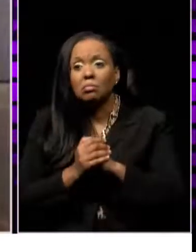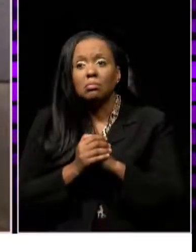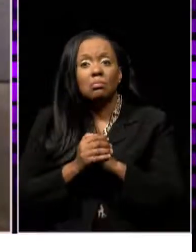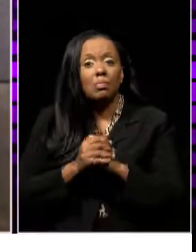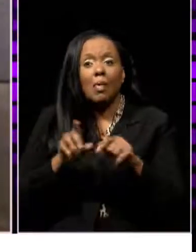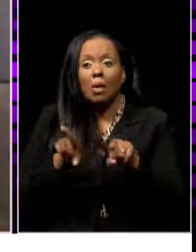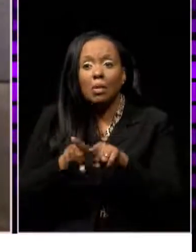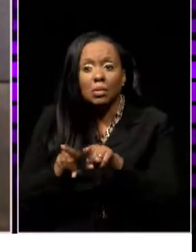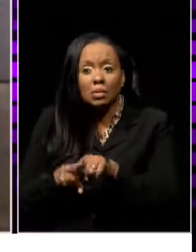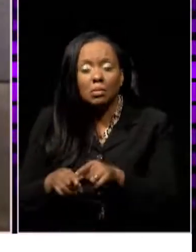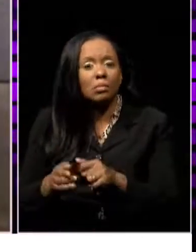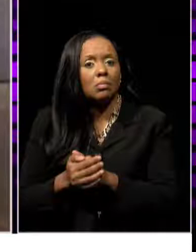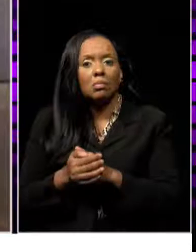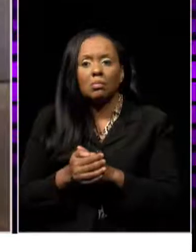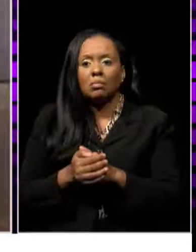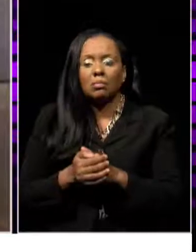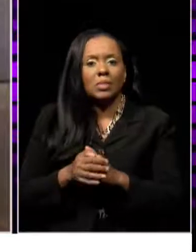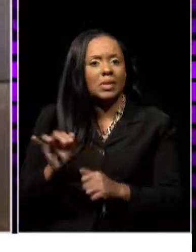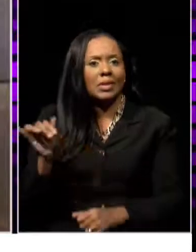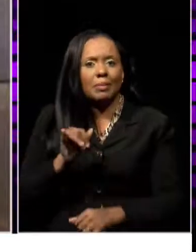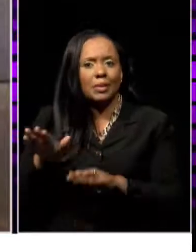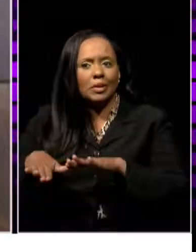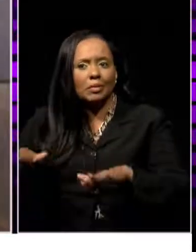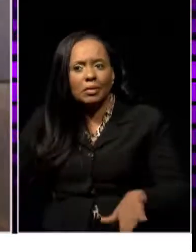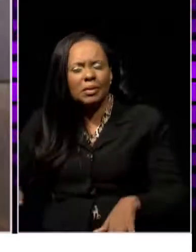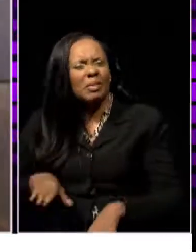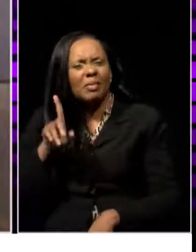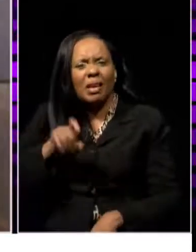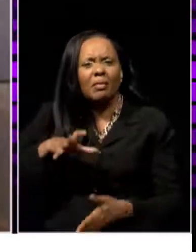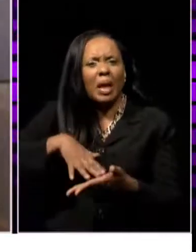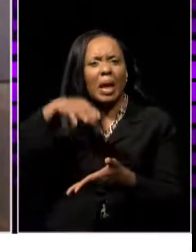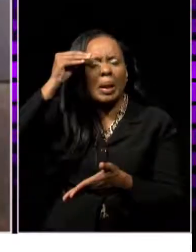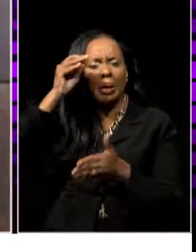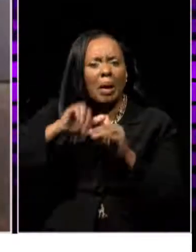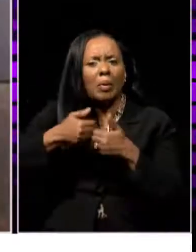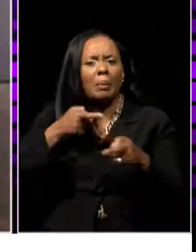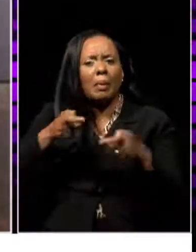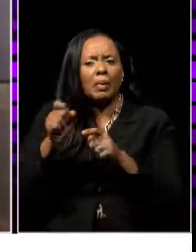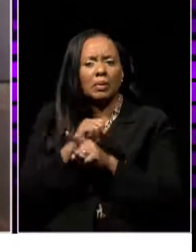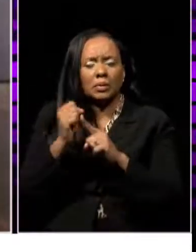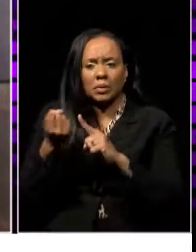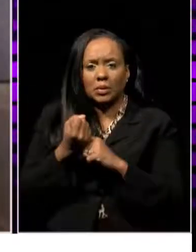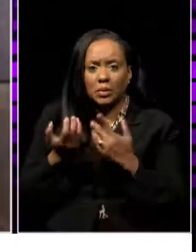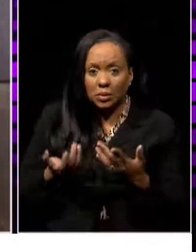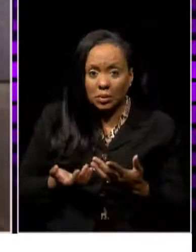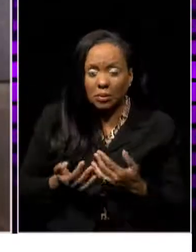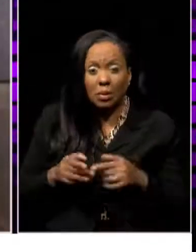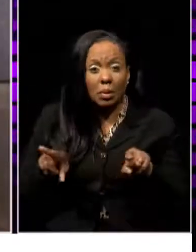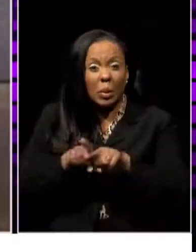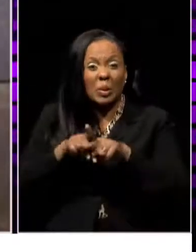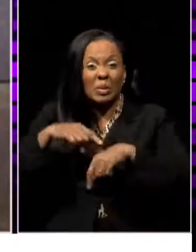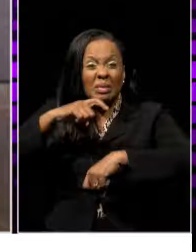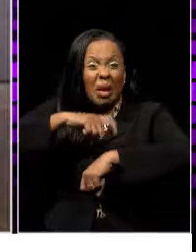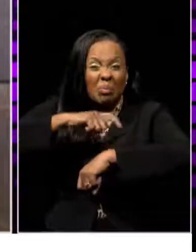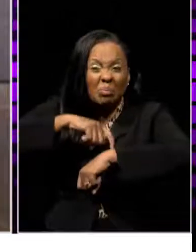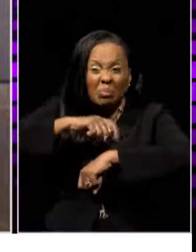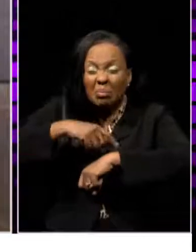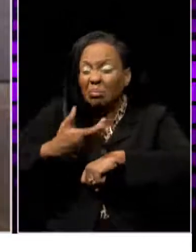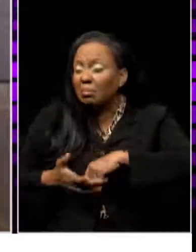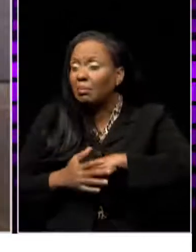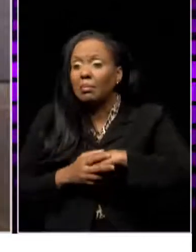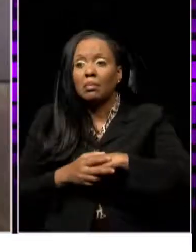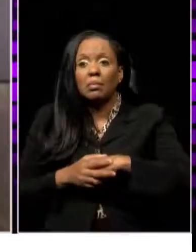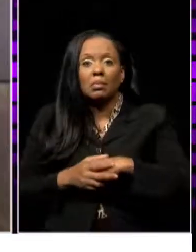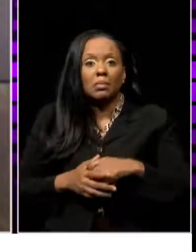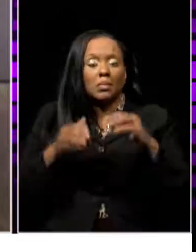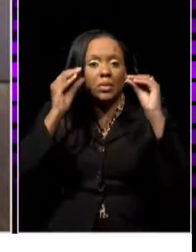and what it's for. So managing these situations requires time too. So therefore, the teacher now is bombarded with not only